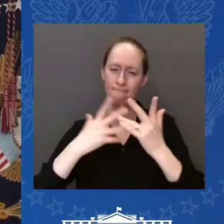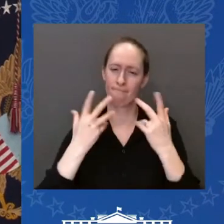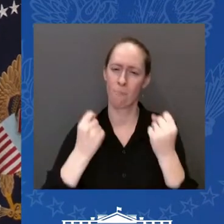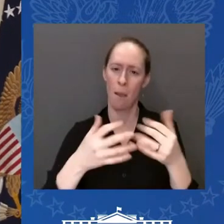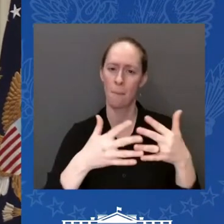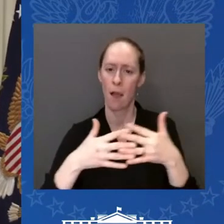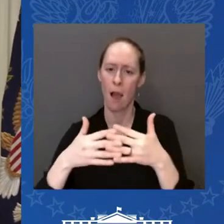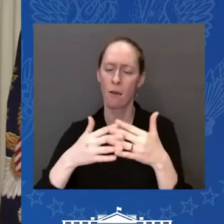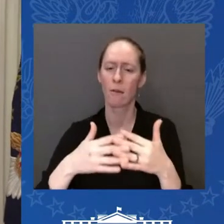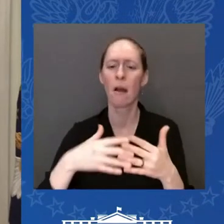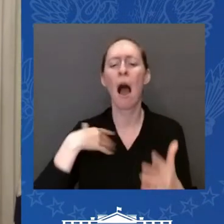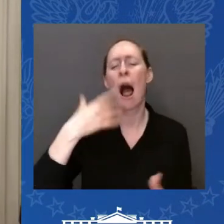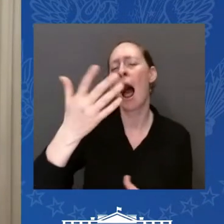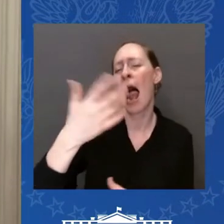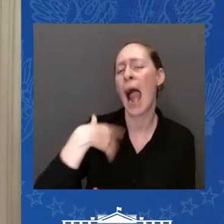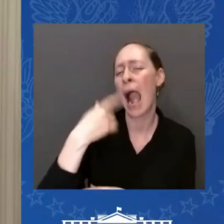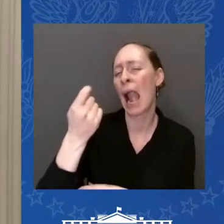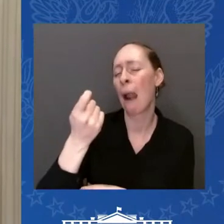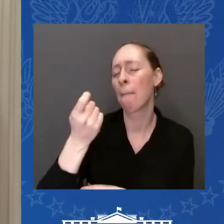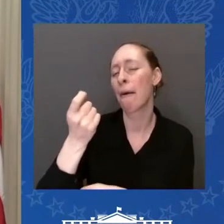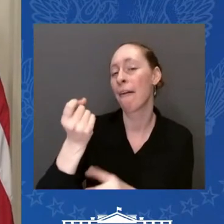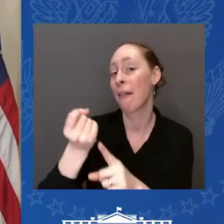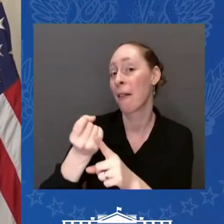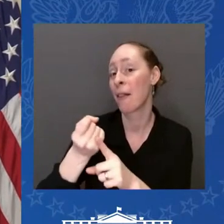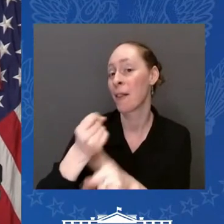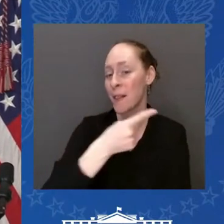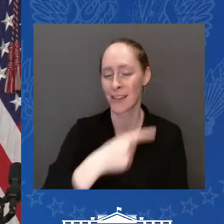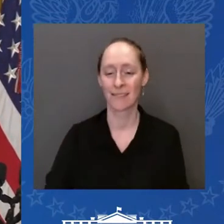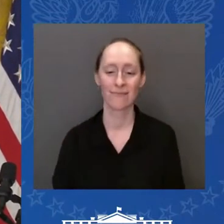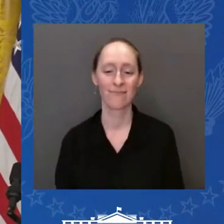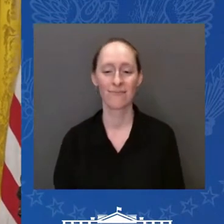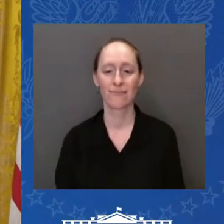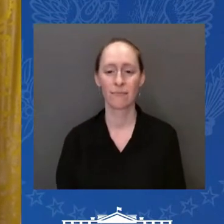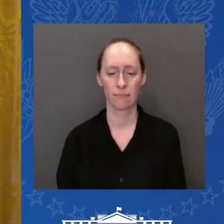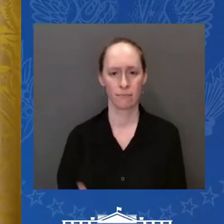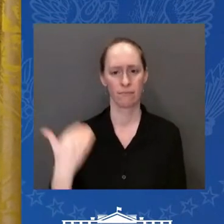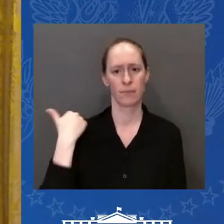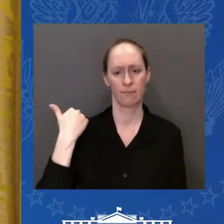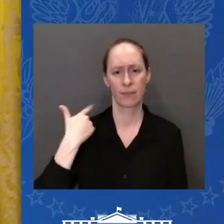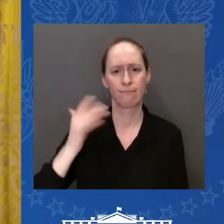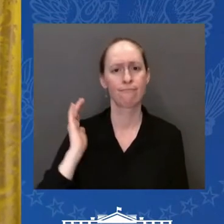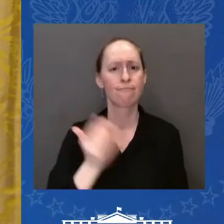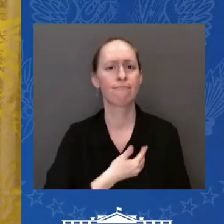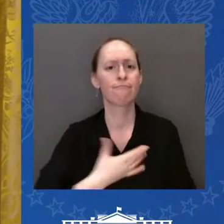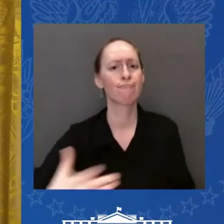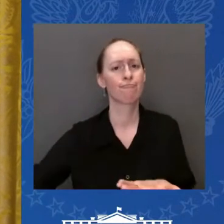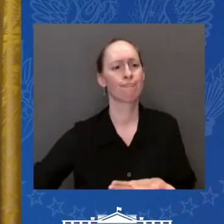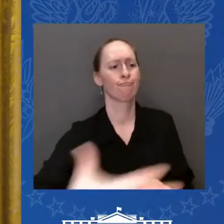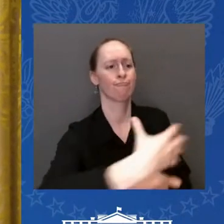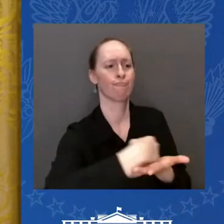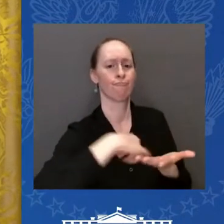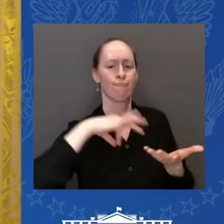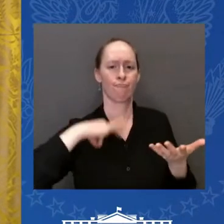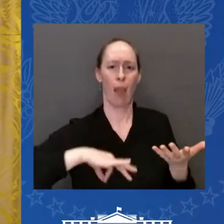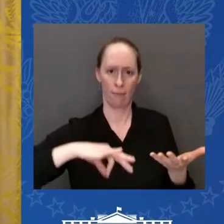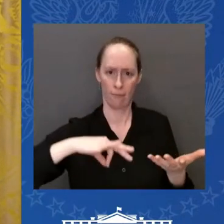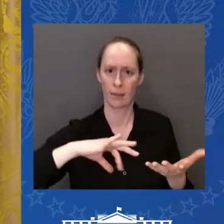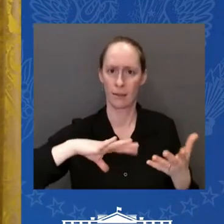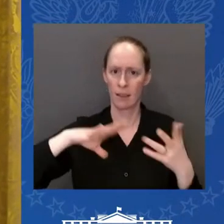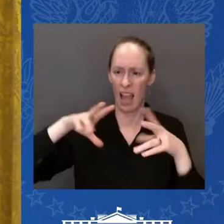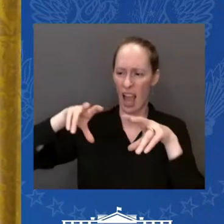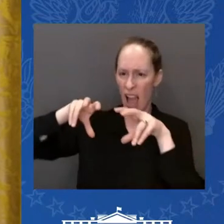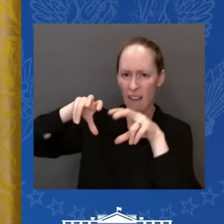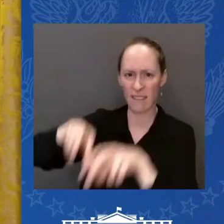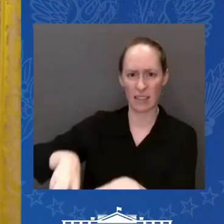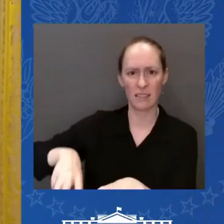2% of our GDP in research and development every year. That's what we did in America. But then, long way, we stopped. We stopped